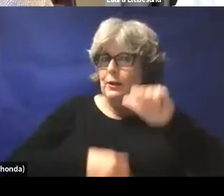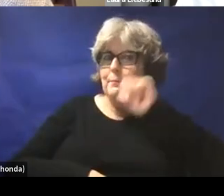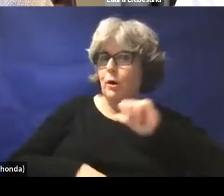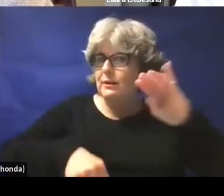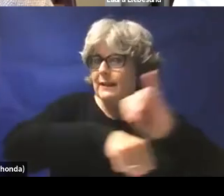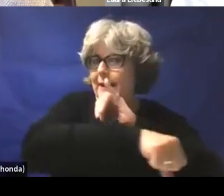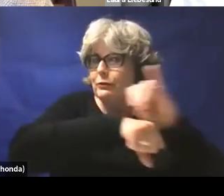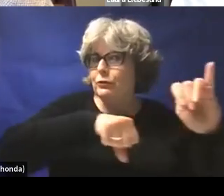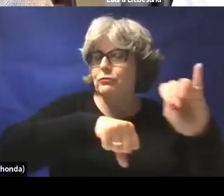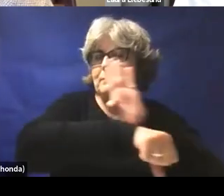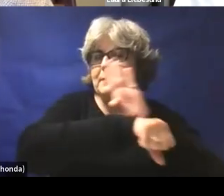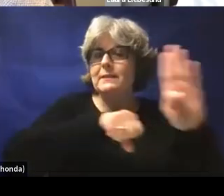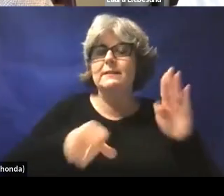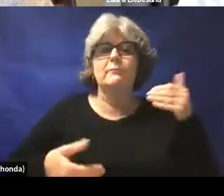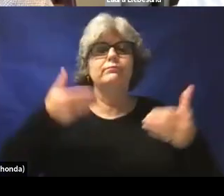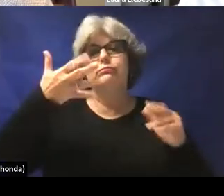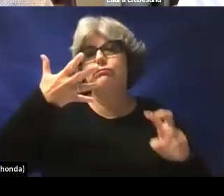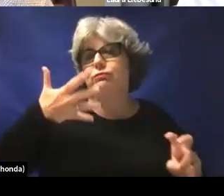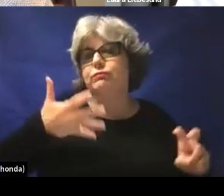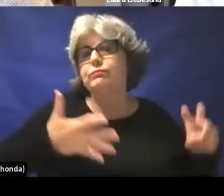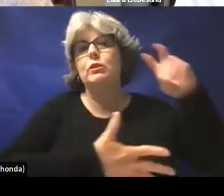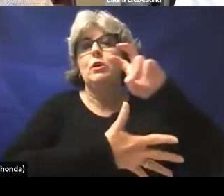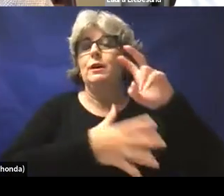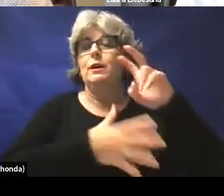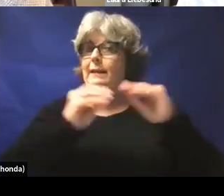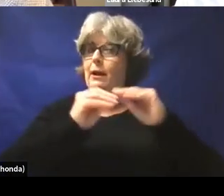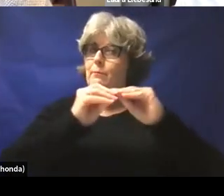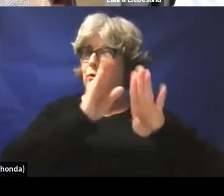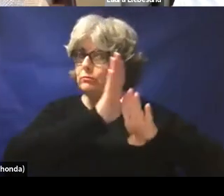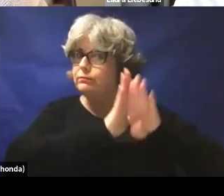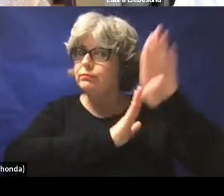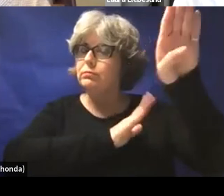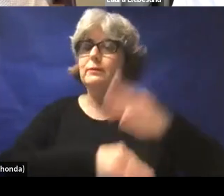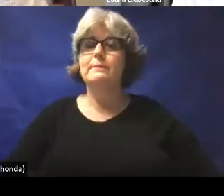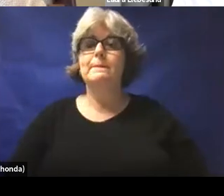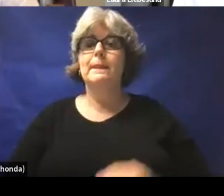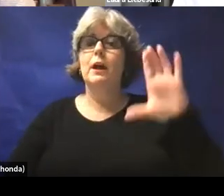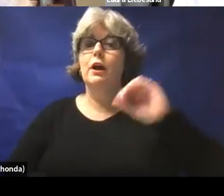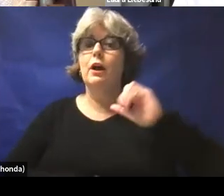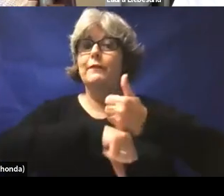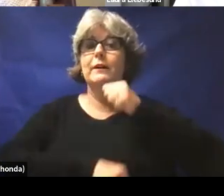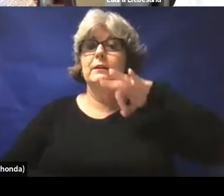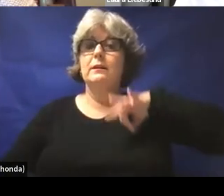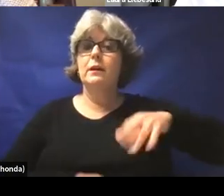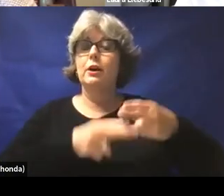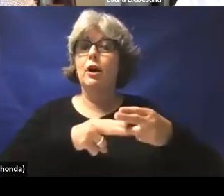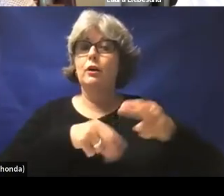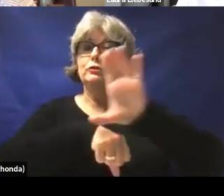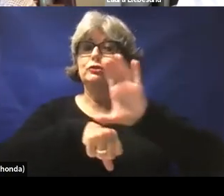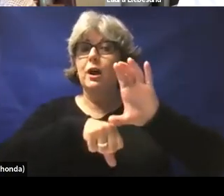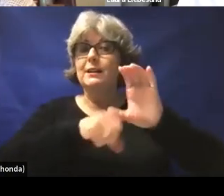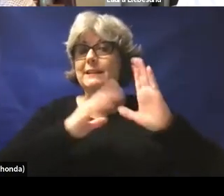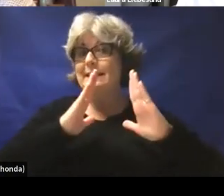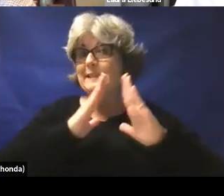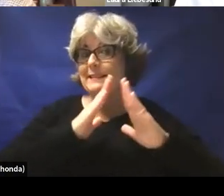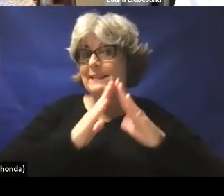And having gotten that far, it's led her to pursuing even more. She's co-founded a nonprofit called Chocolate City's Best, which